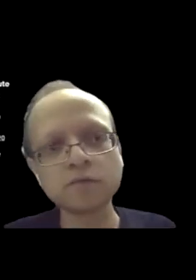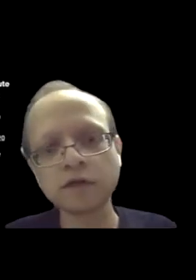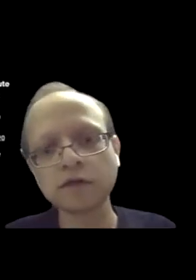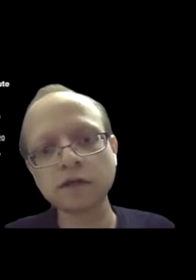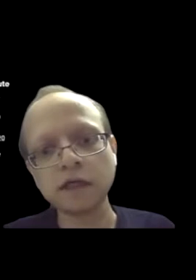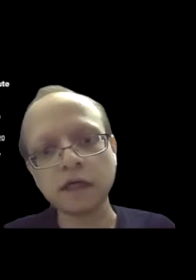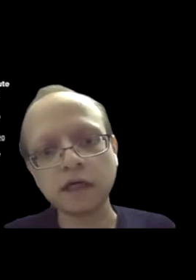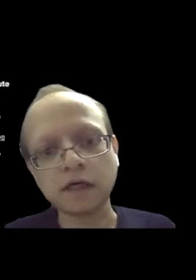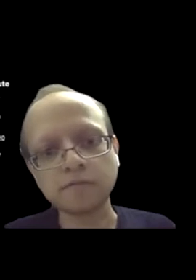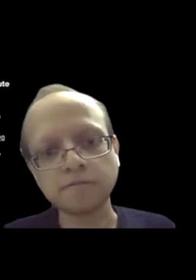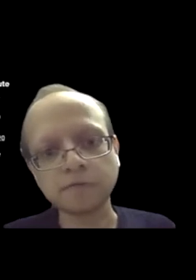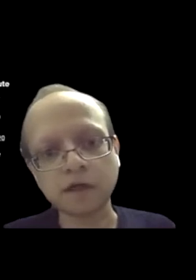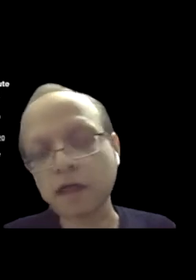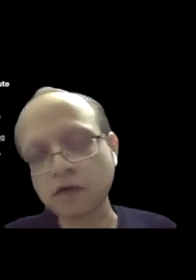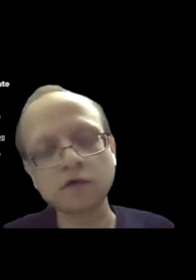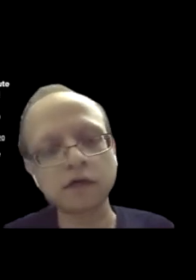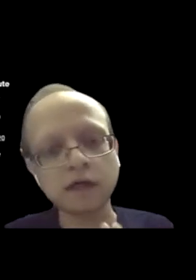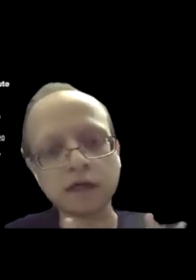homegrown or inbuilt,